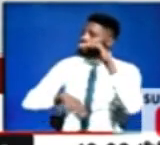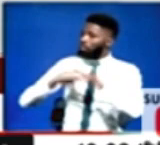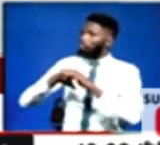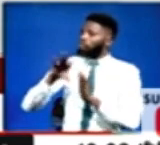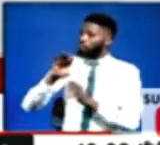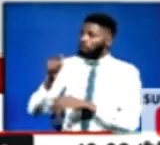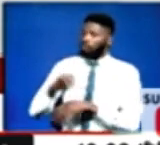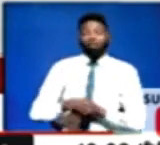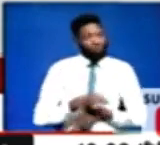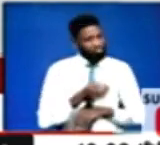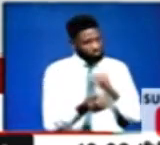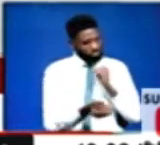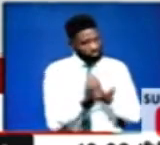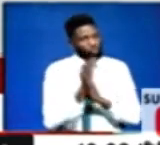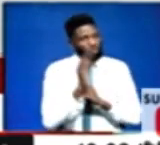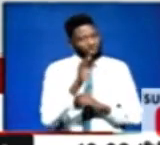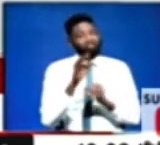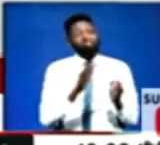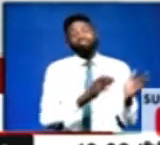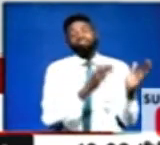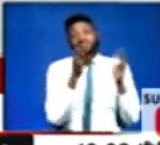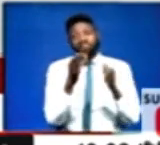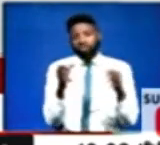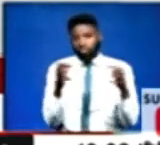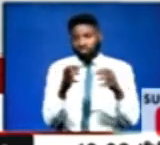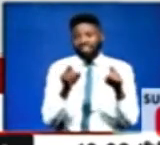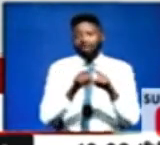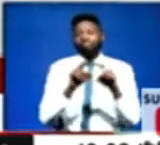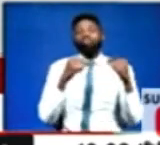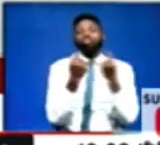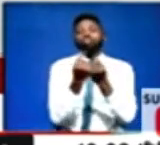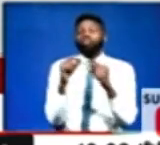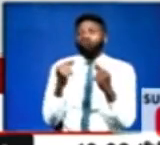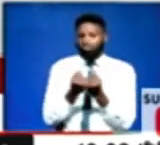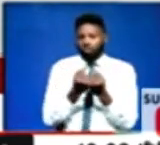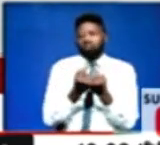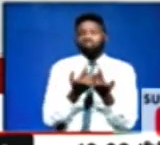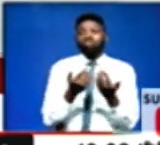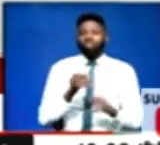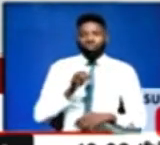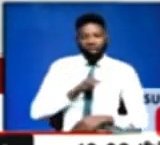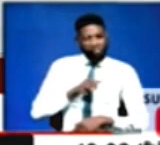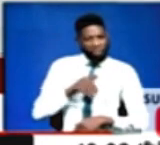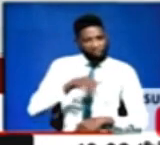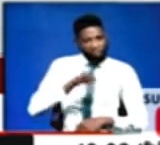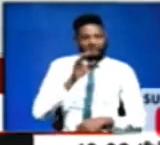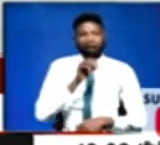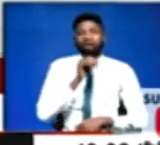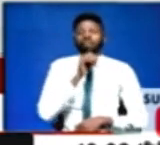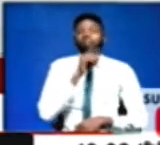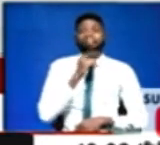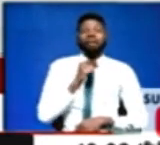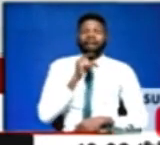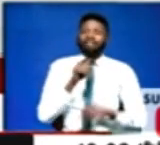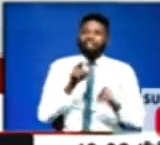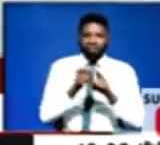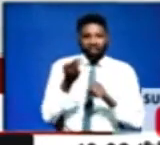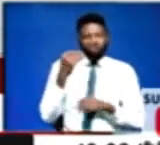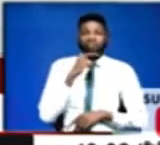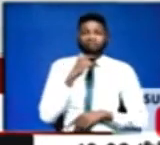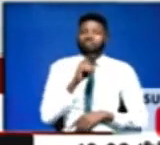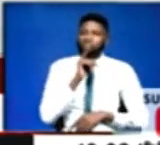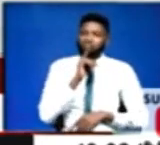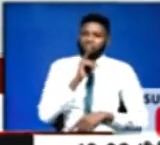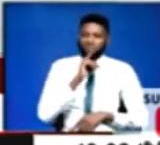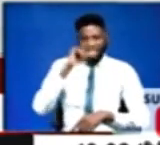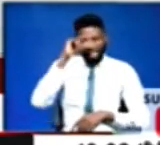those. And the other is a is groups, the chamas, the wamama, even wazee this time. You know, men used to say the government is